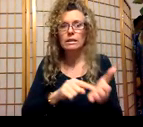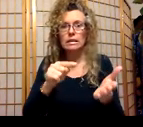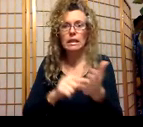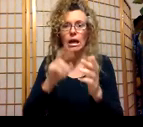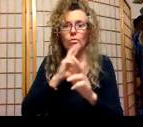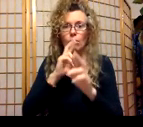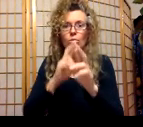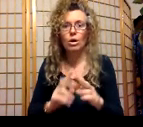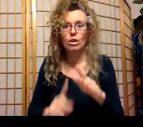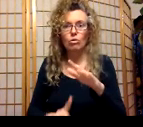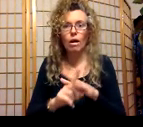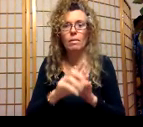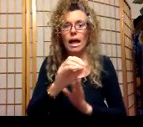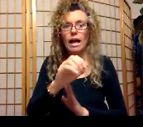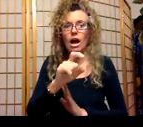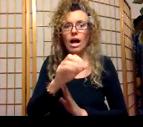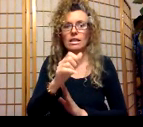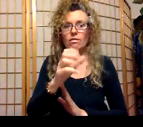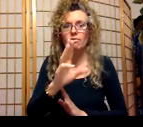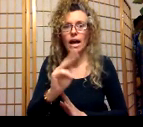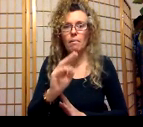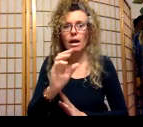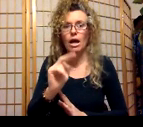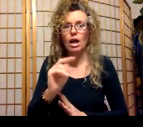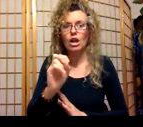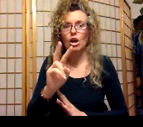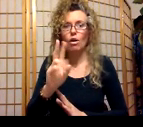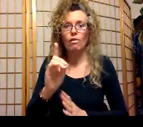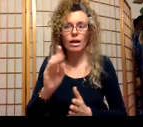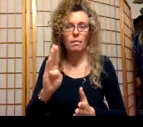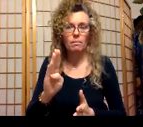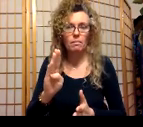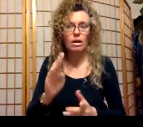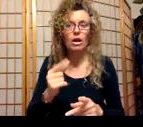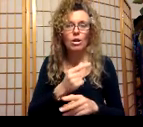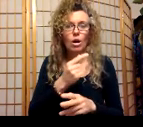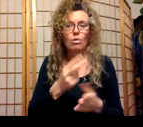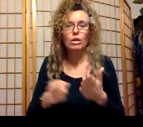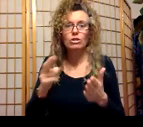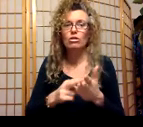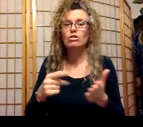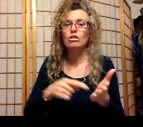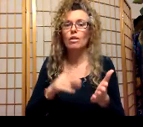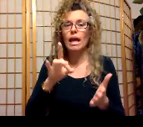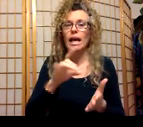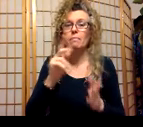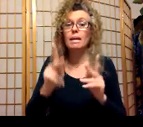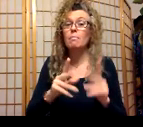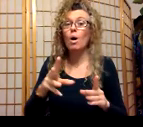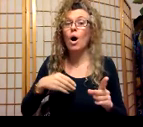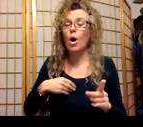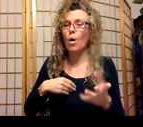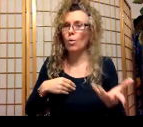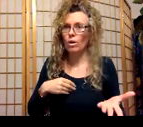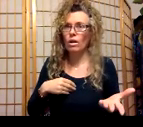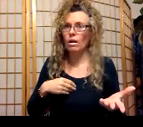Oxfam Novib. After a global research did show that 8 people own as much as half the people in this world. How